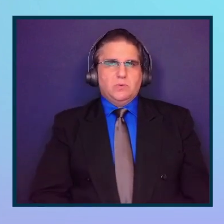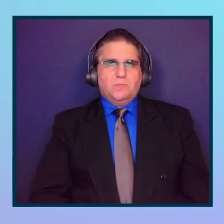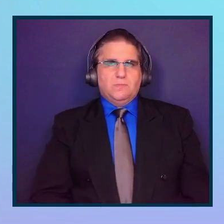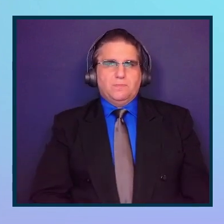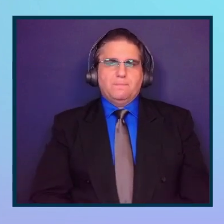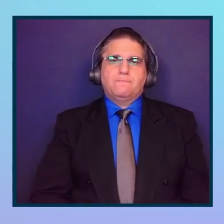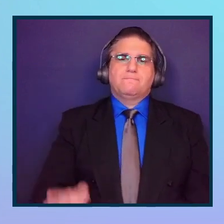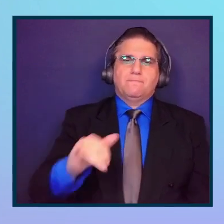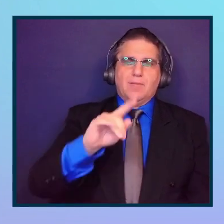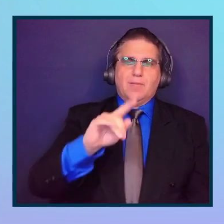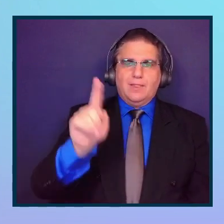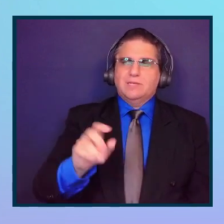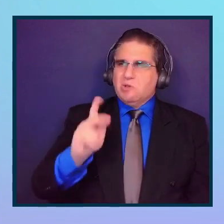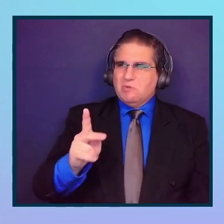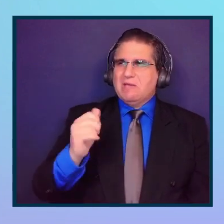All right.